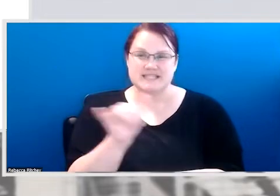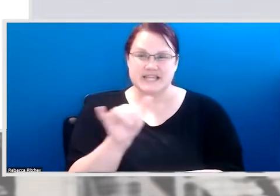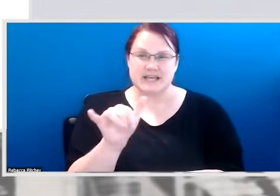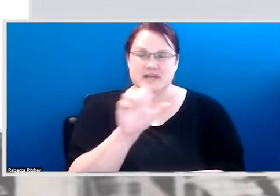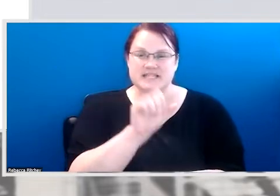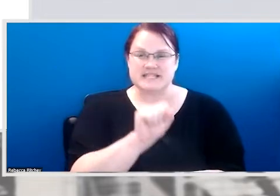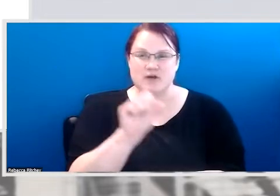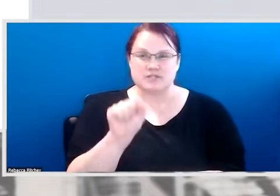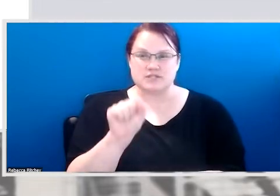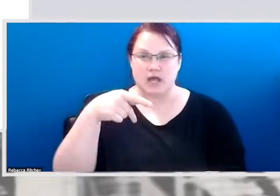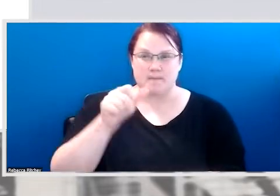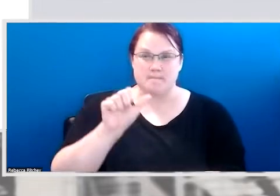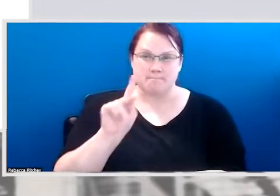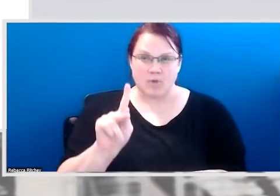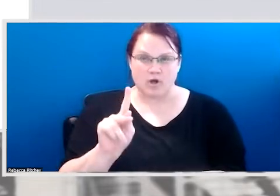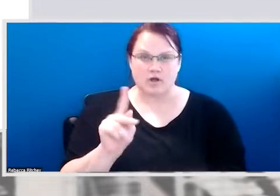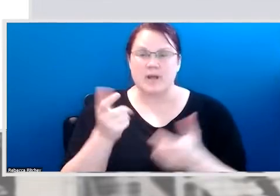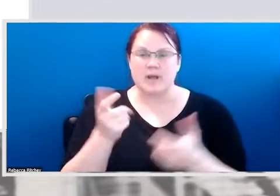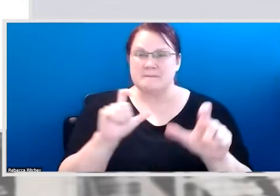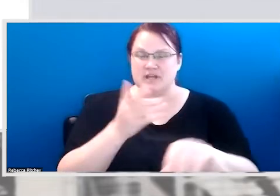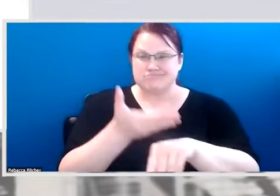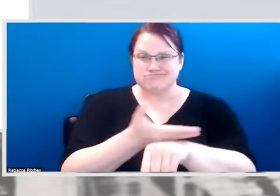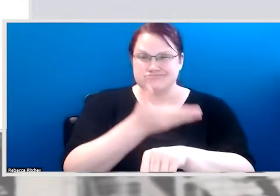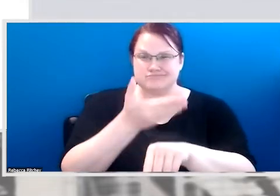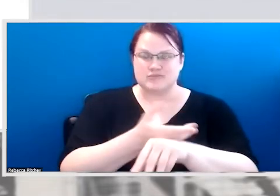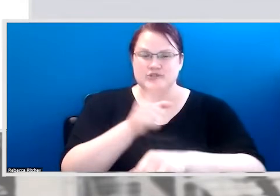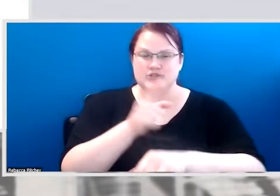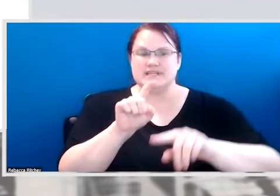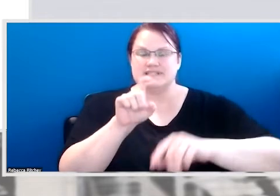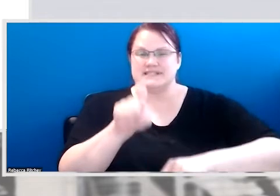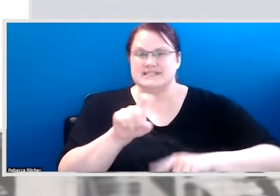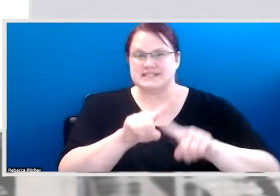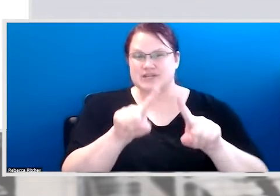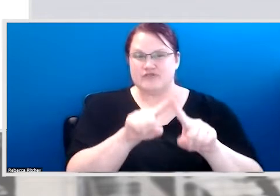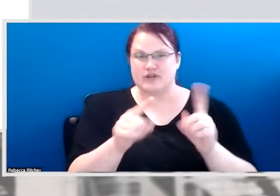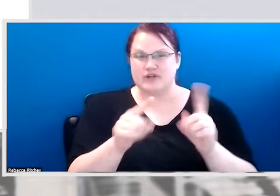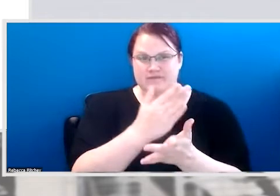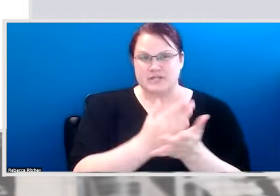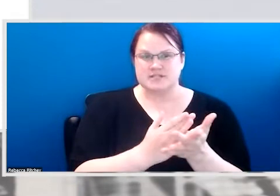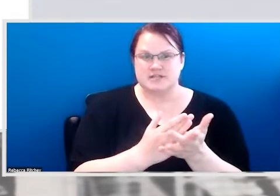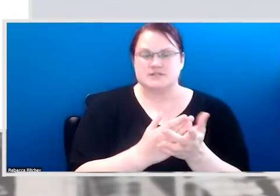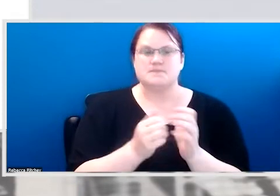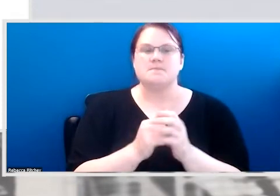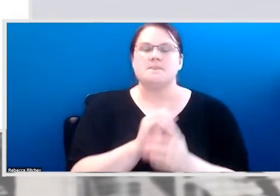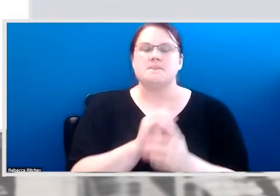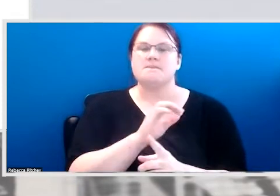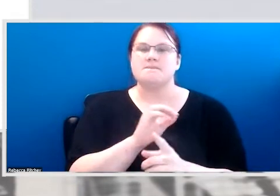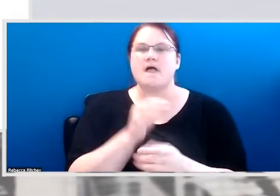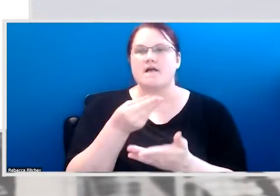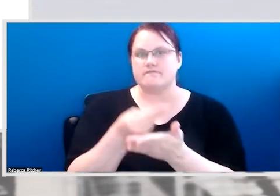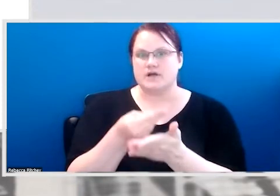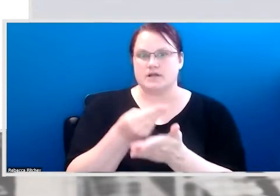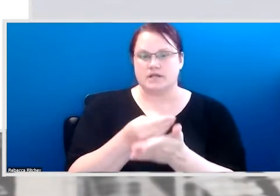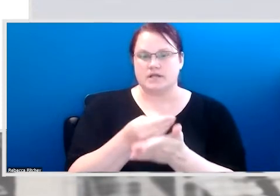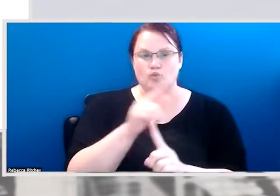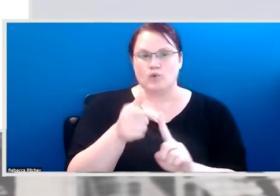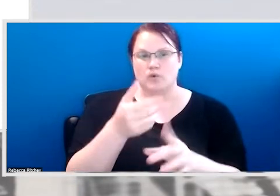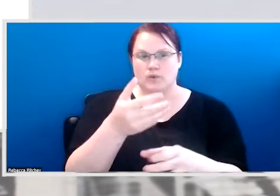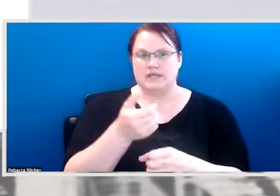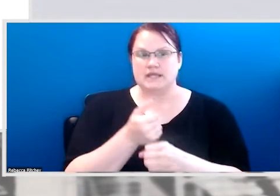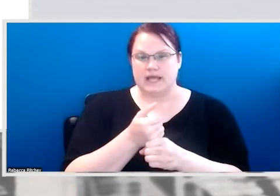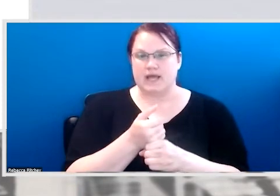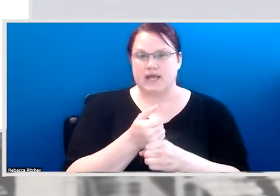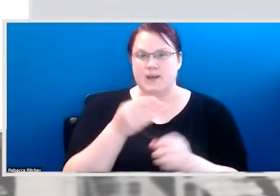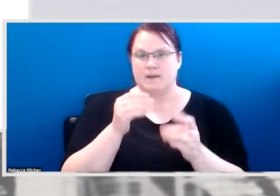doing a major renovation, you're going to need a few different phases of funding. So when we get proposals from people like our great landscape architect,